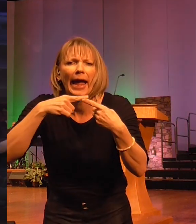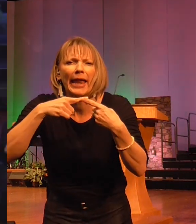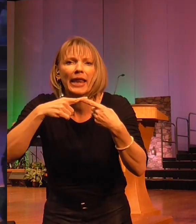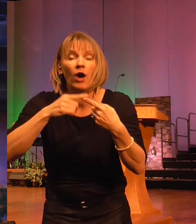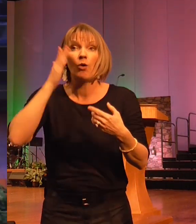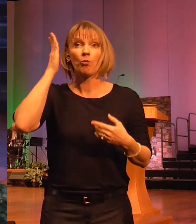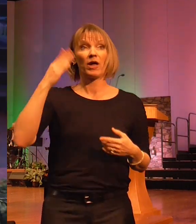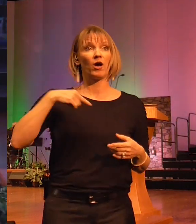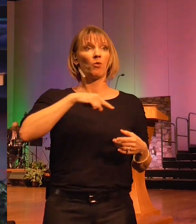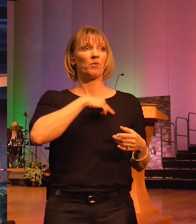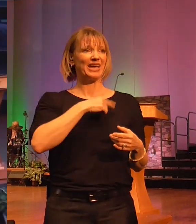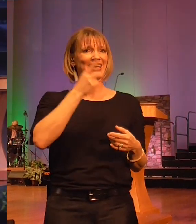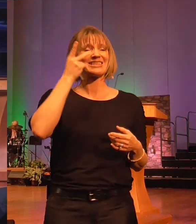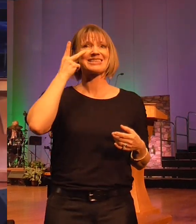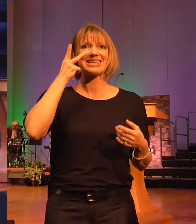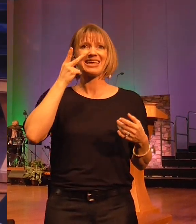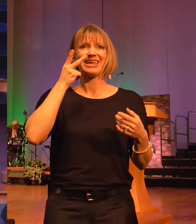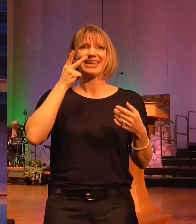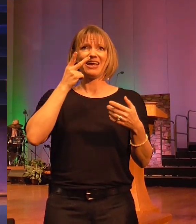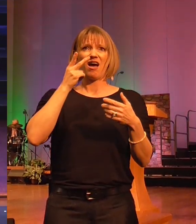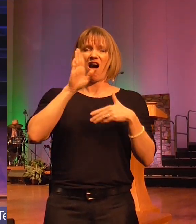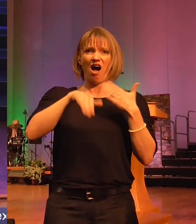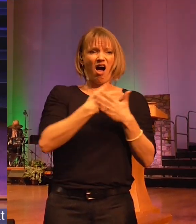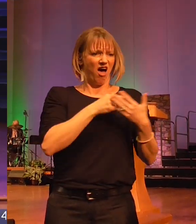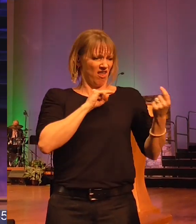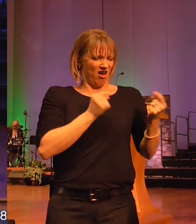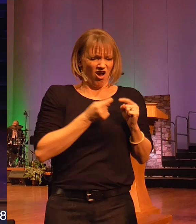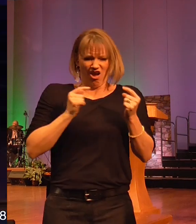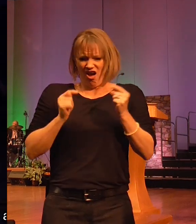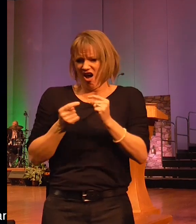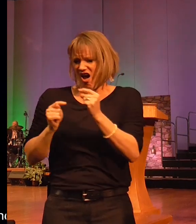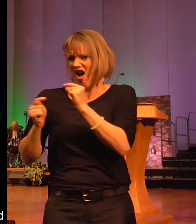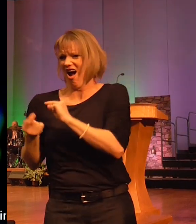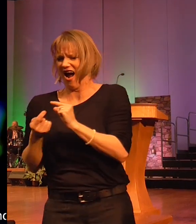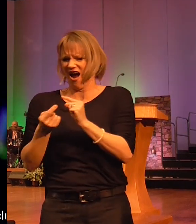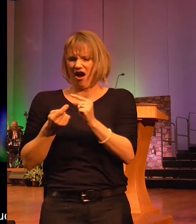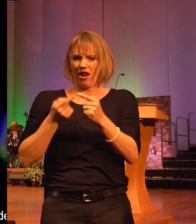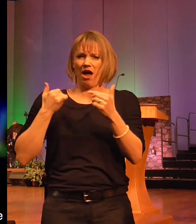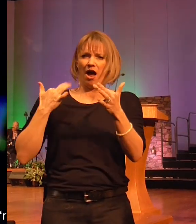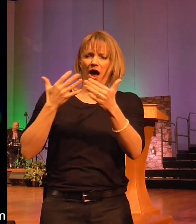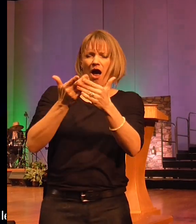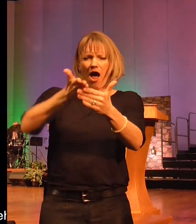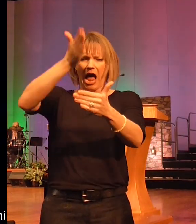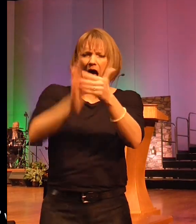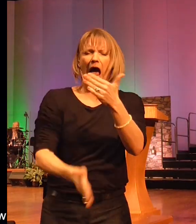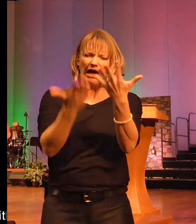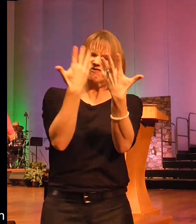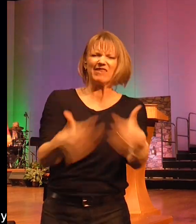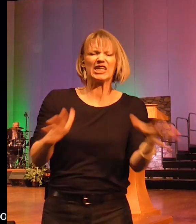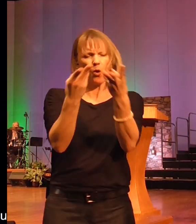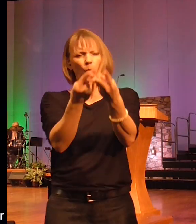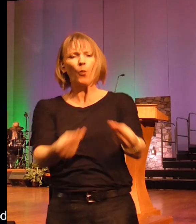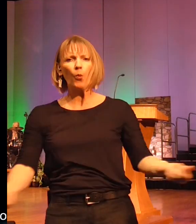when will we see an end to all this pain?